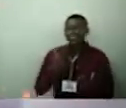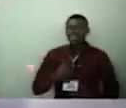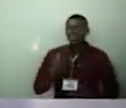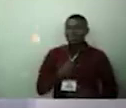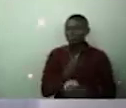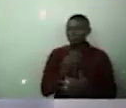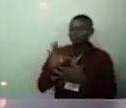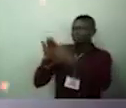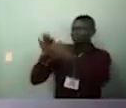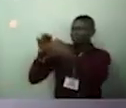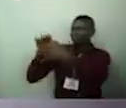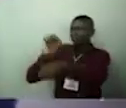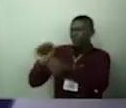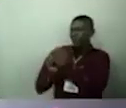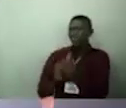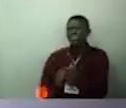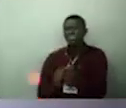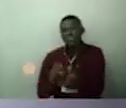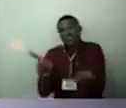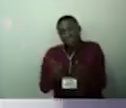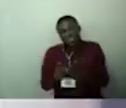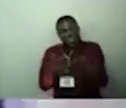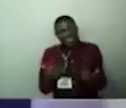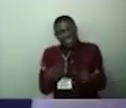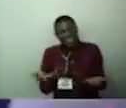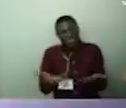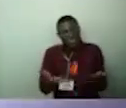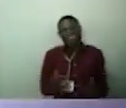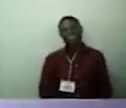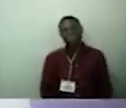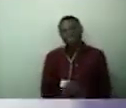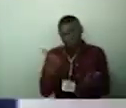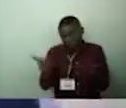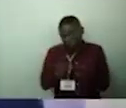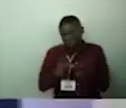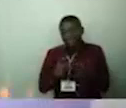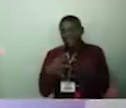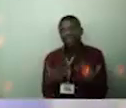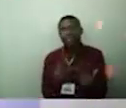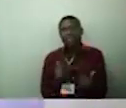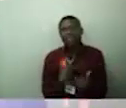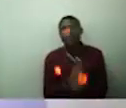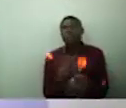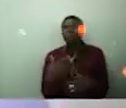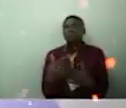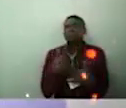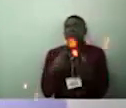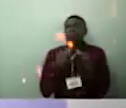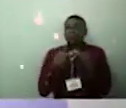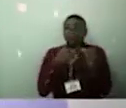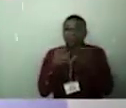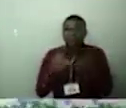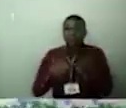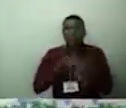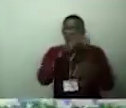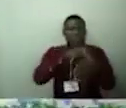us. This is the place. This is the place. And so, back to what I'm trying to say, nations